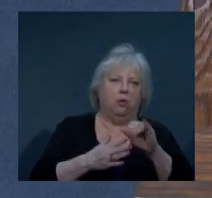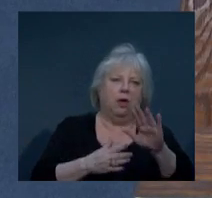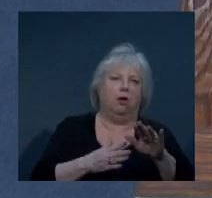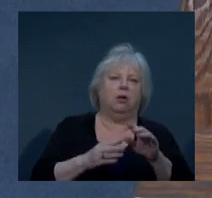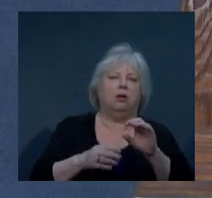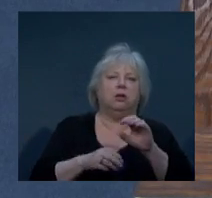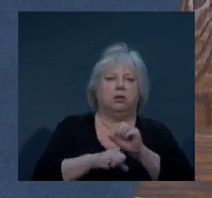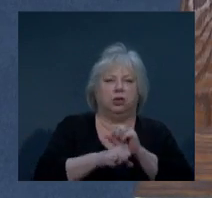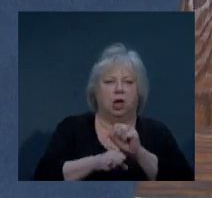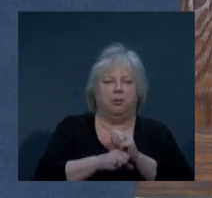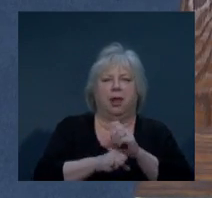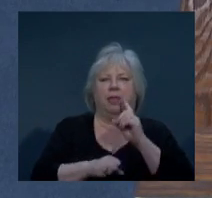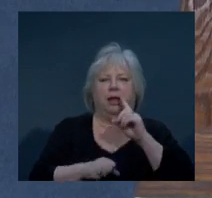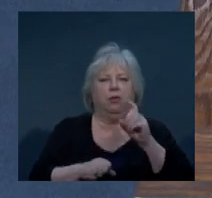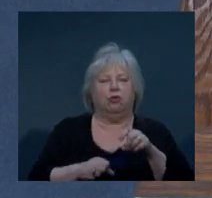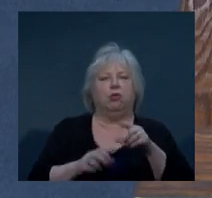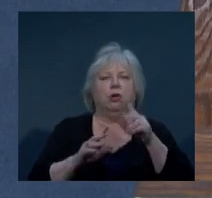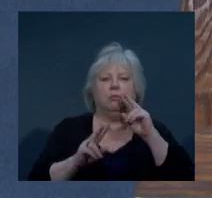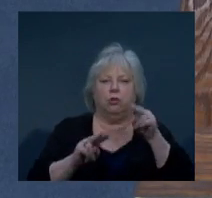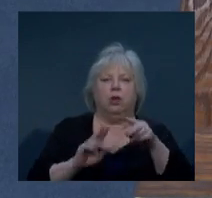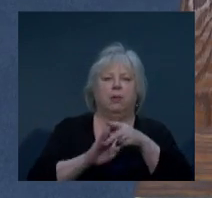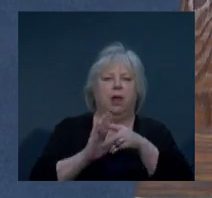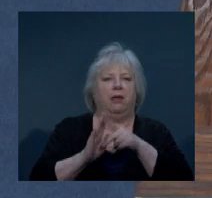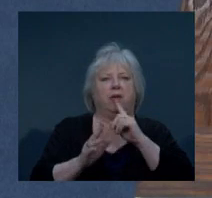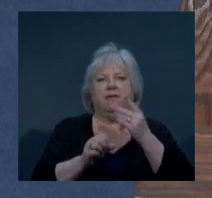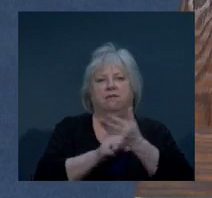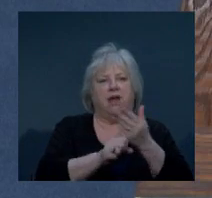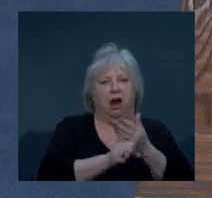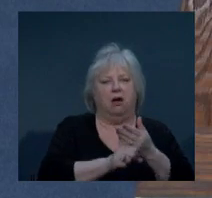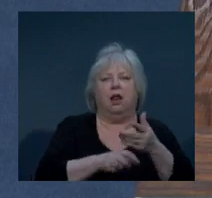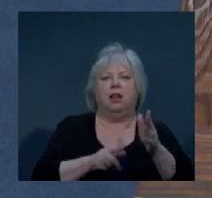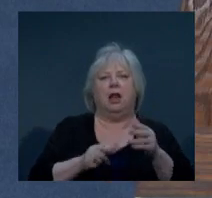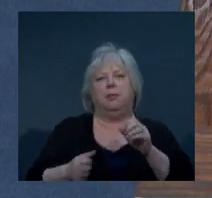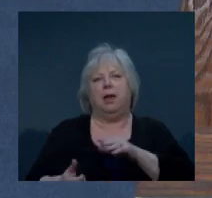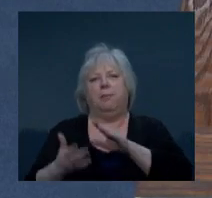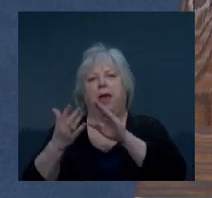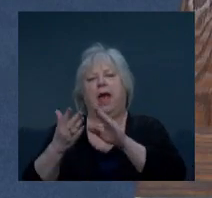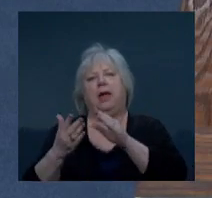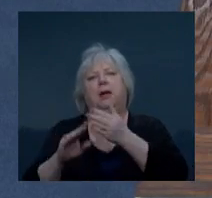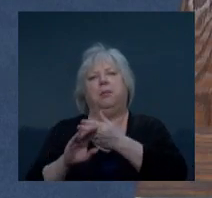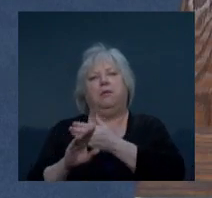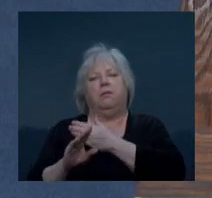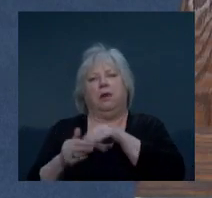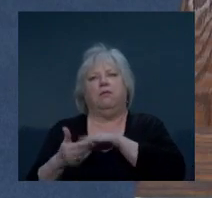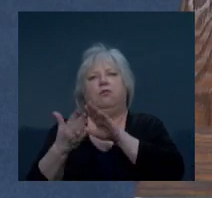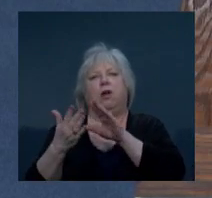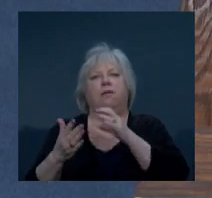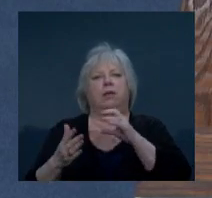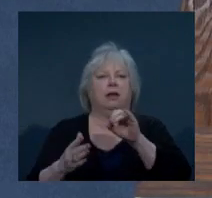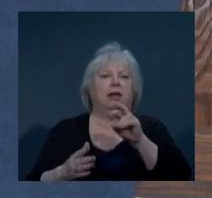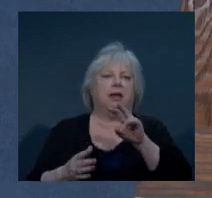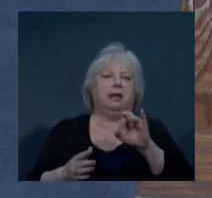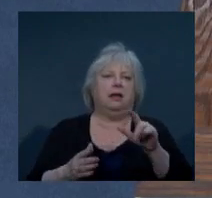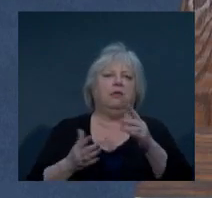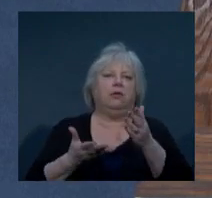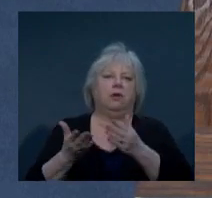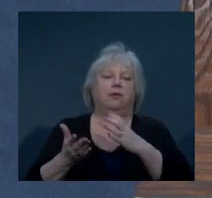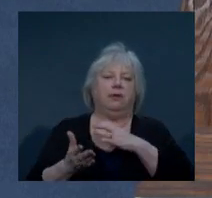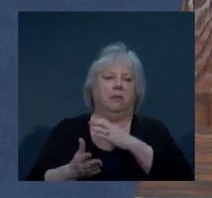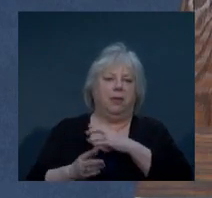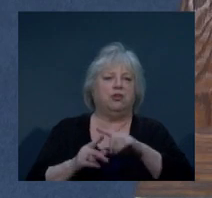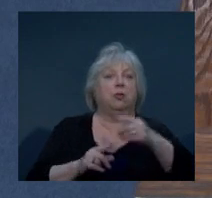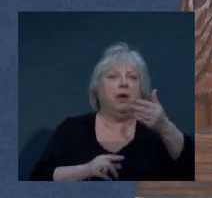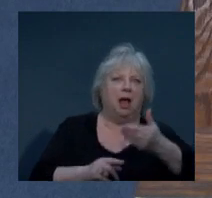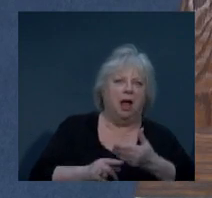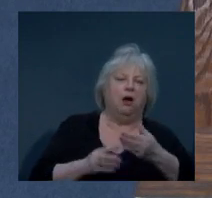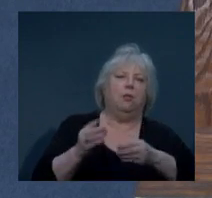personnel policies and just fire them. Let them come back before the Civil Service Commission, but hire some police officers that can actually be police officers. We've got a